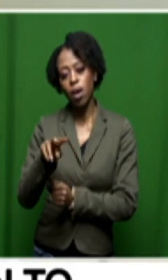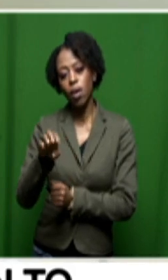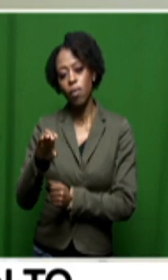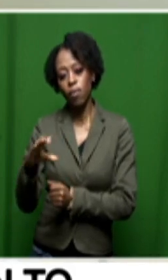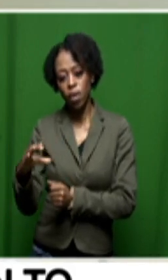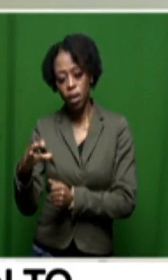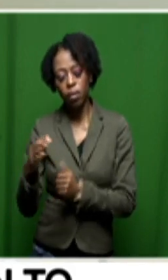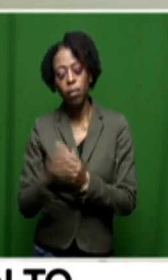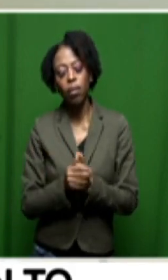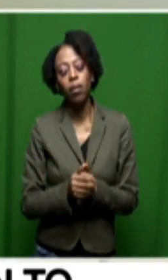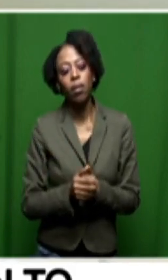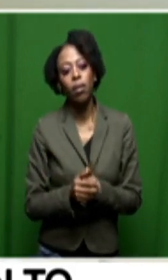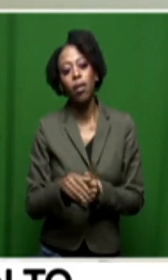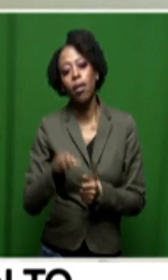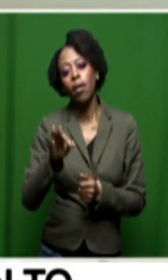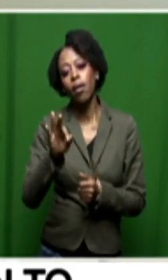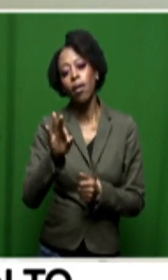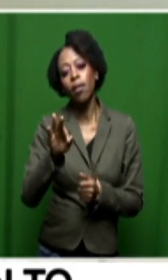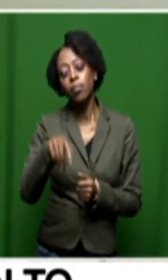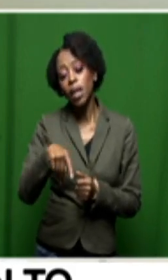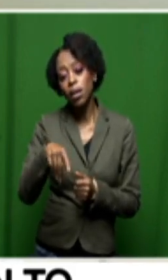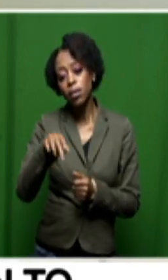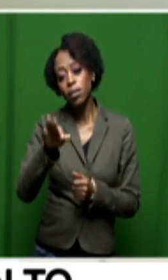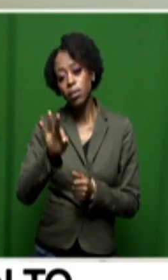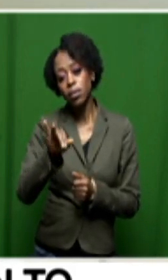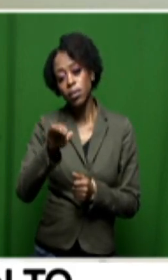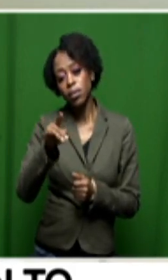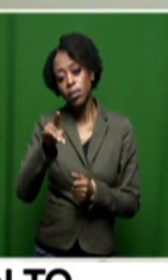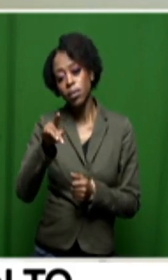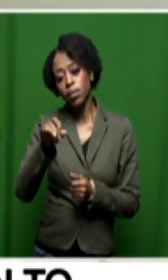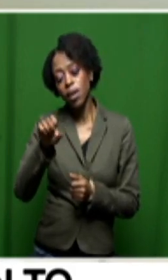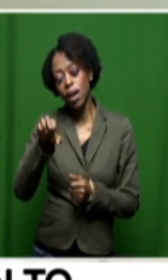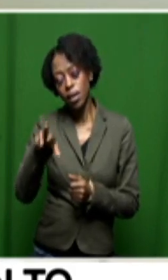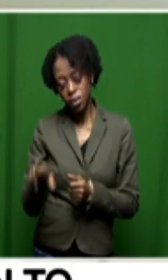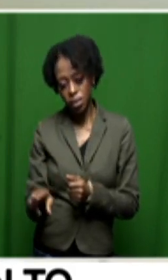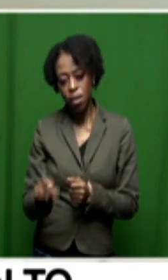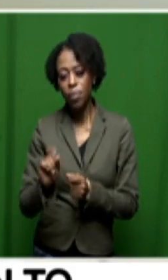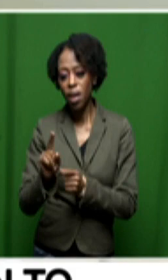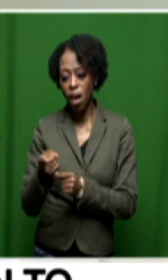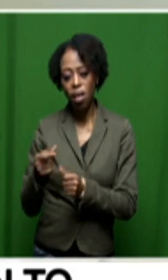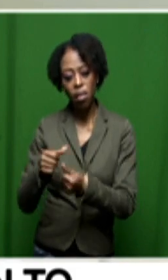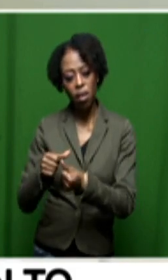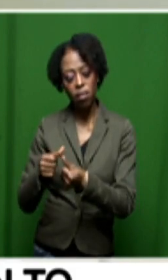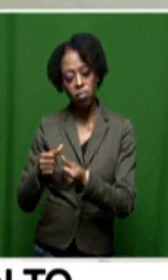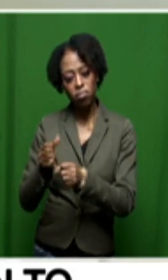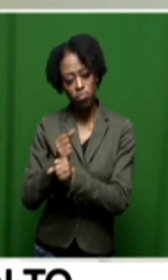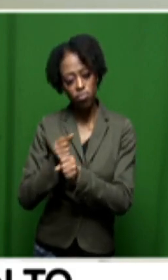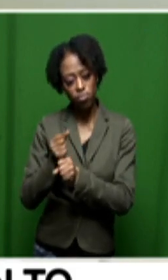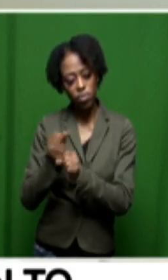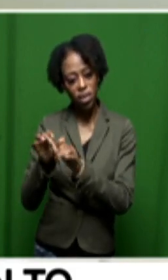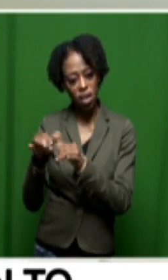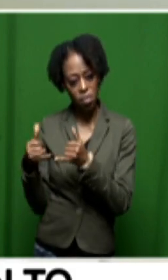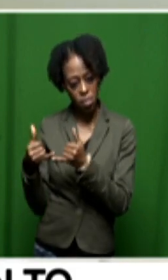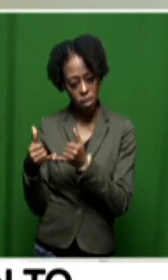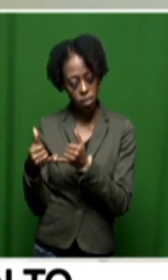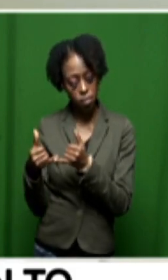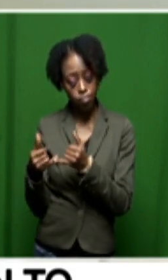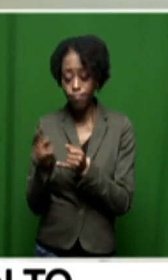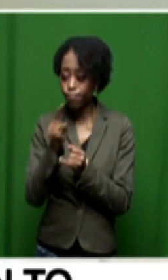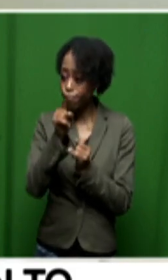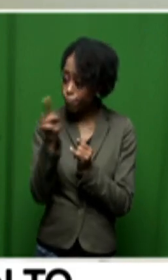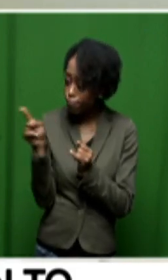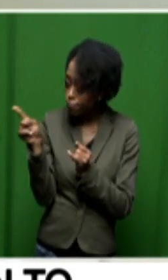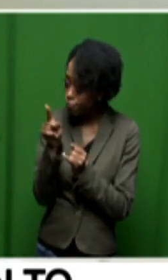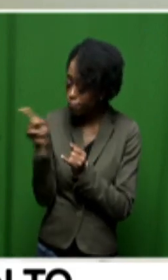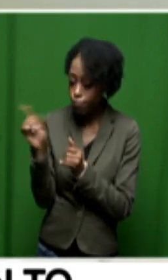and Pfizer and other pharmaceutical companies, aspirin. These